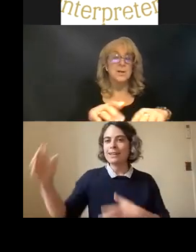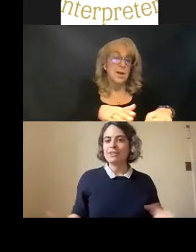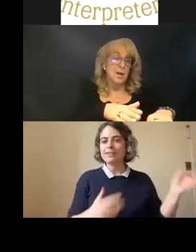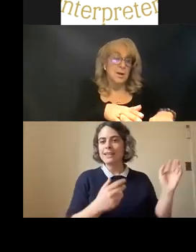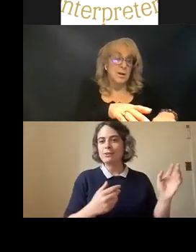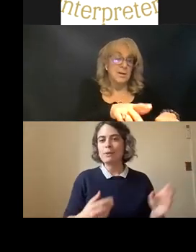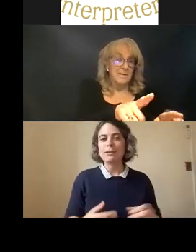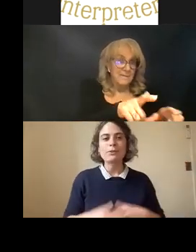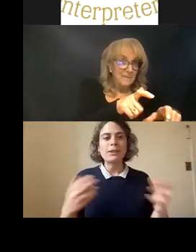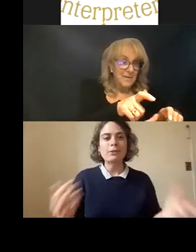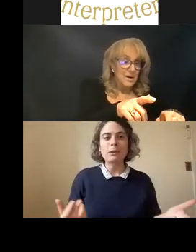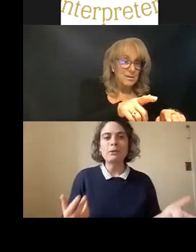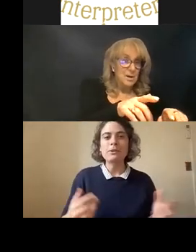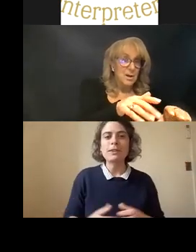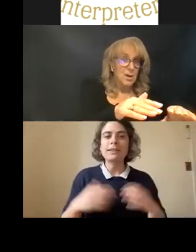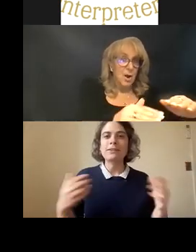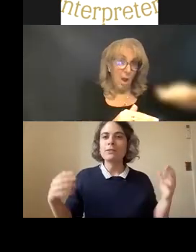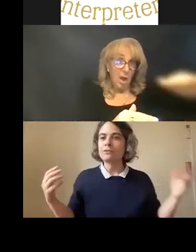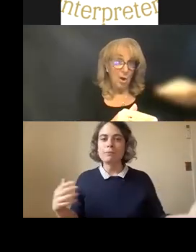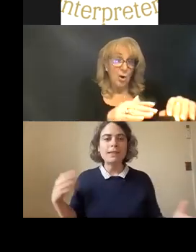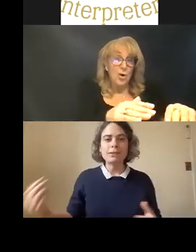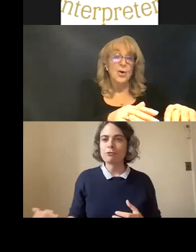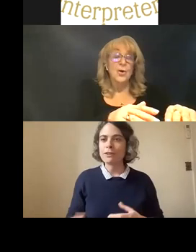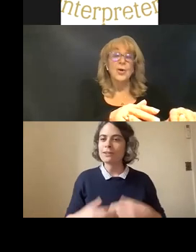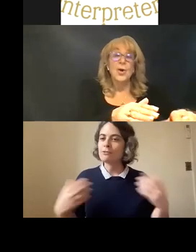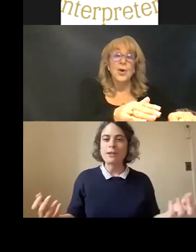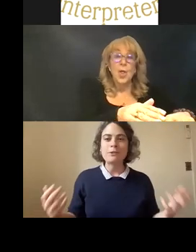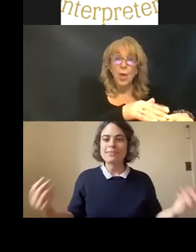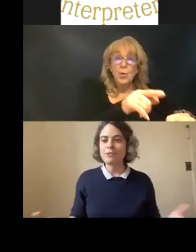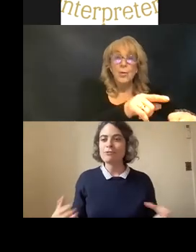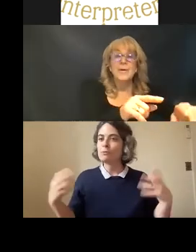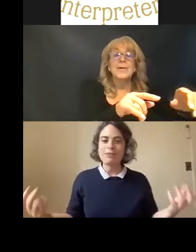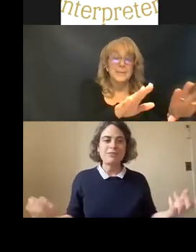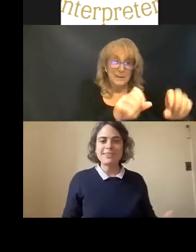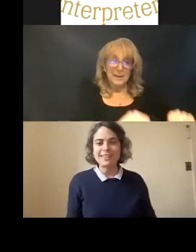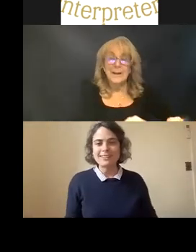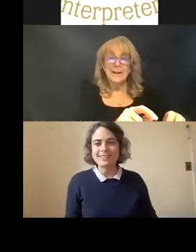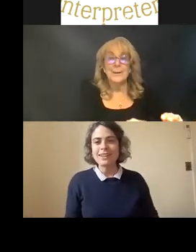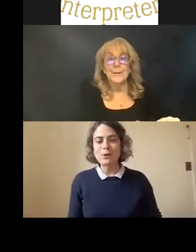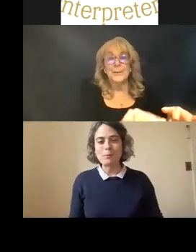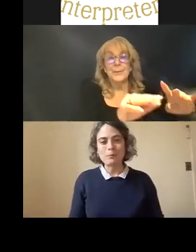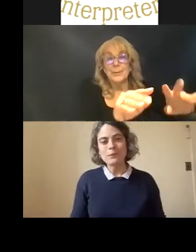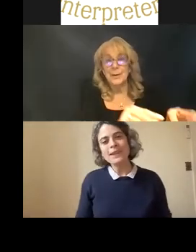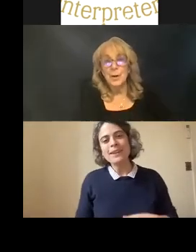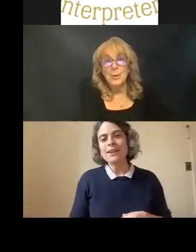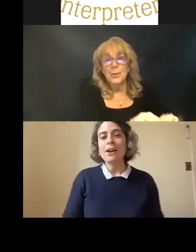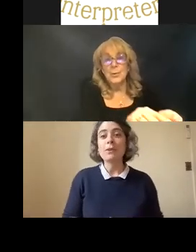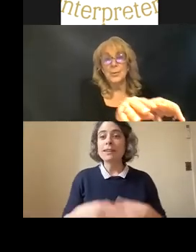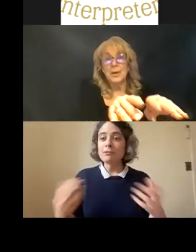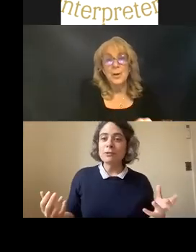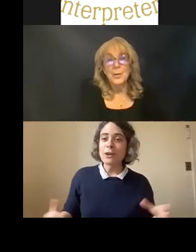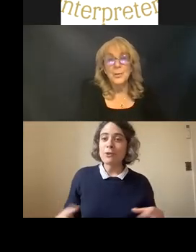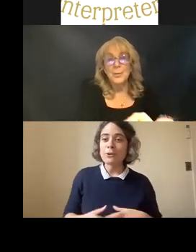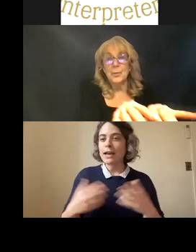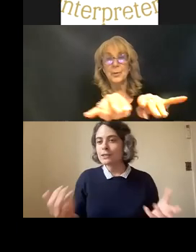tunnel and ventilate the space. So now the prairie dog can gather his family and friends in a very safe, well-ventilated home. There